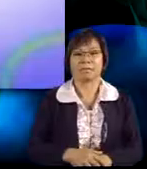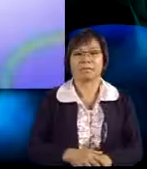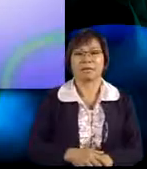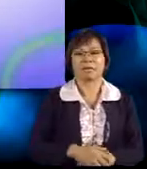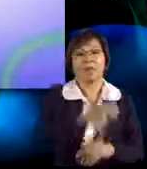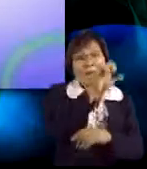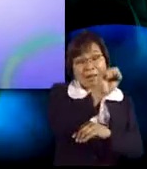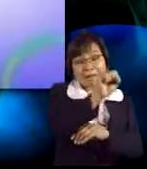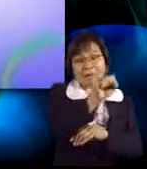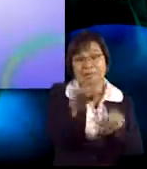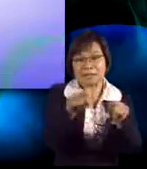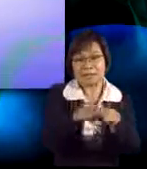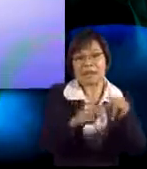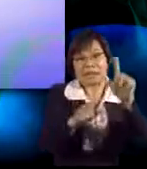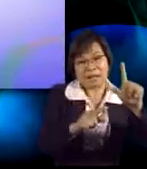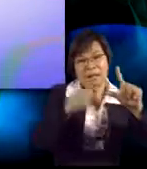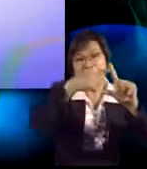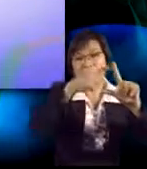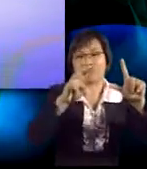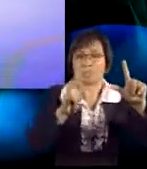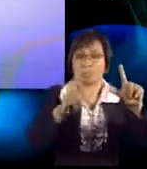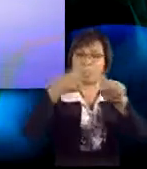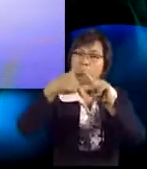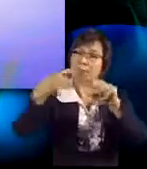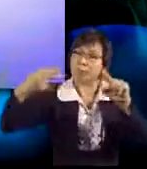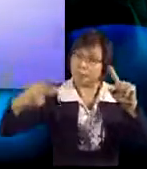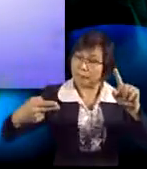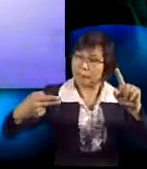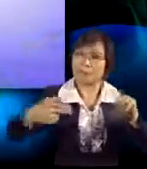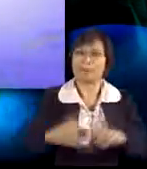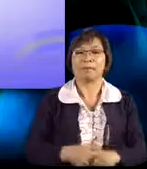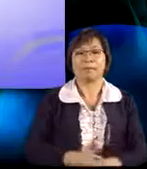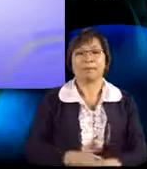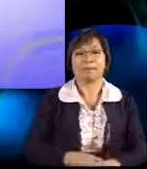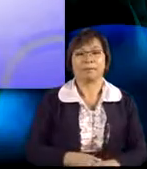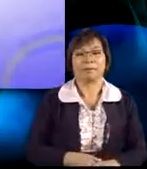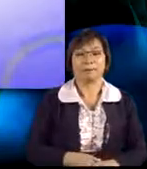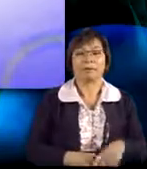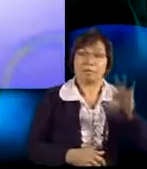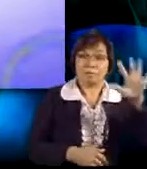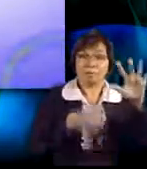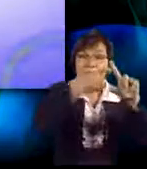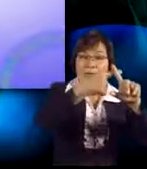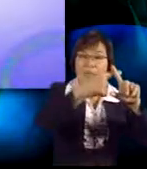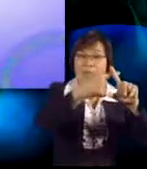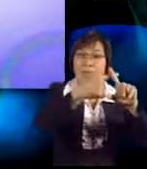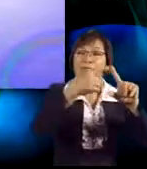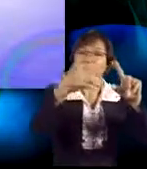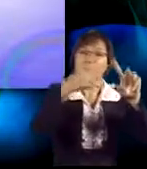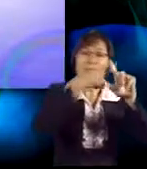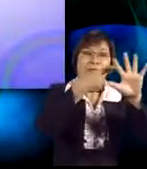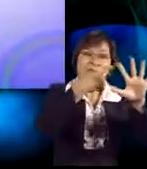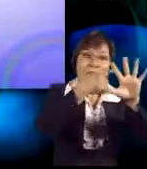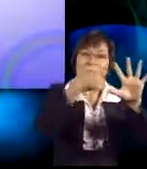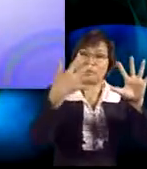Volume S is equal to length multiplied by width multiplied by height. 5 multiplied by 5 equals